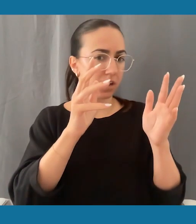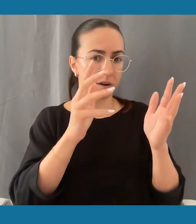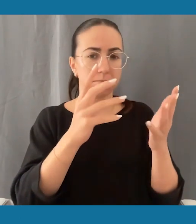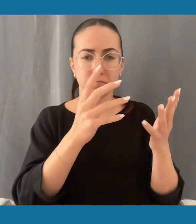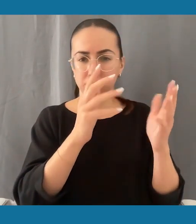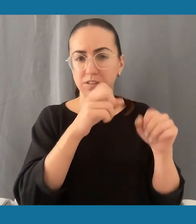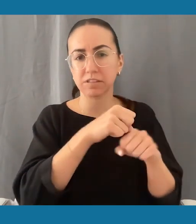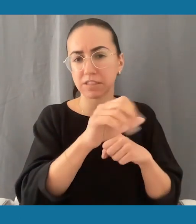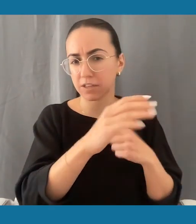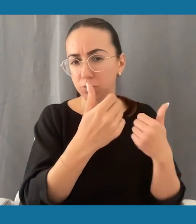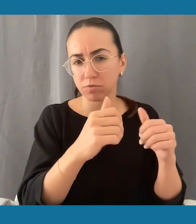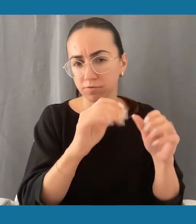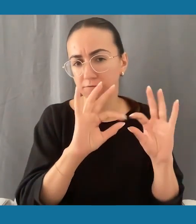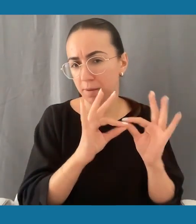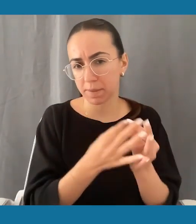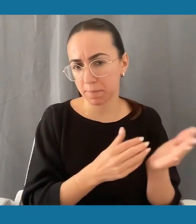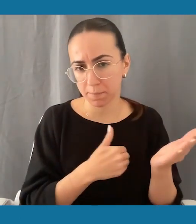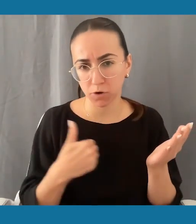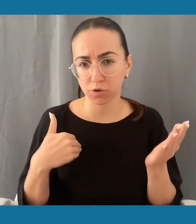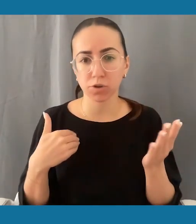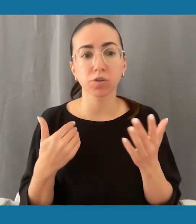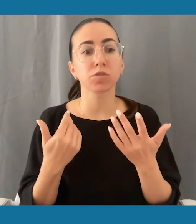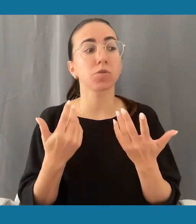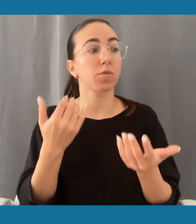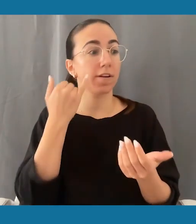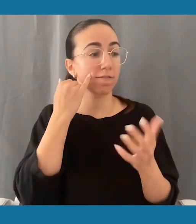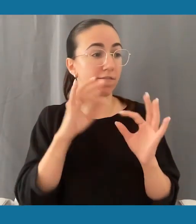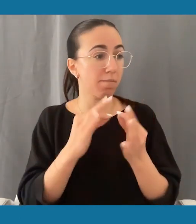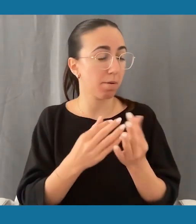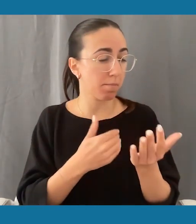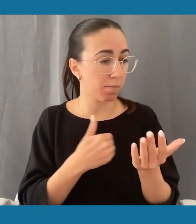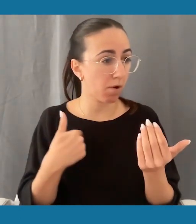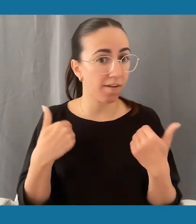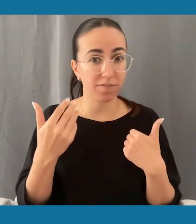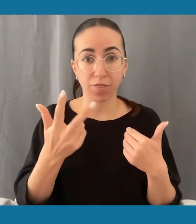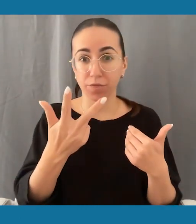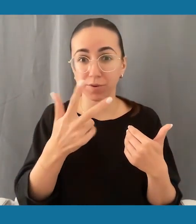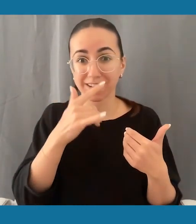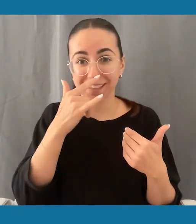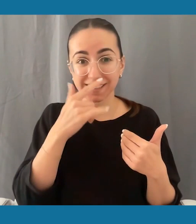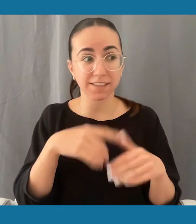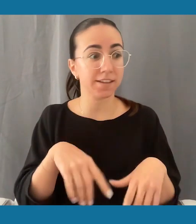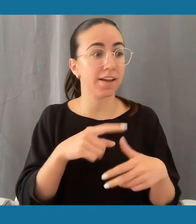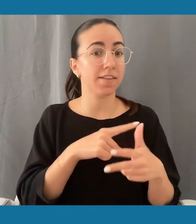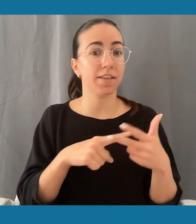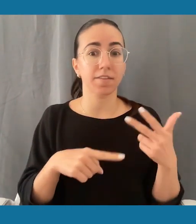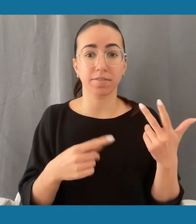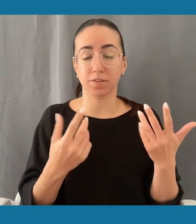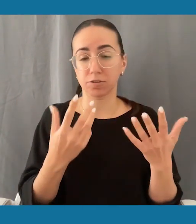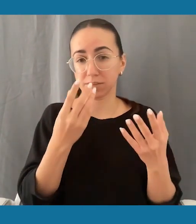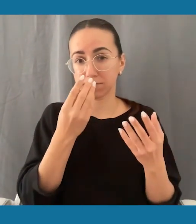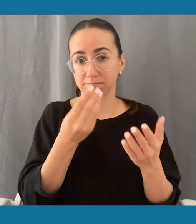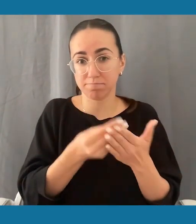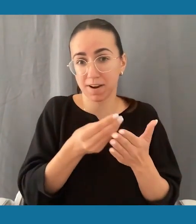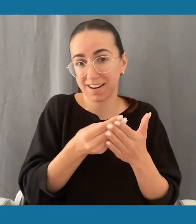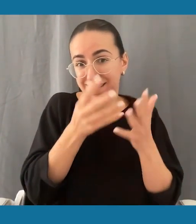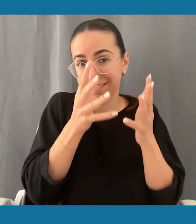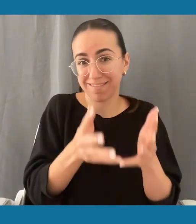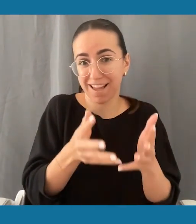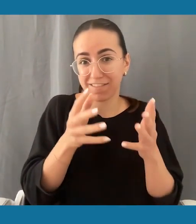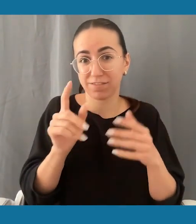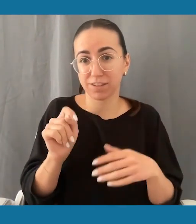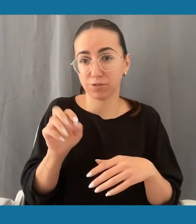family members. So if a family has three kids and there's money remaining in this first party